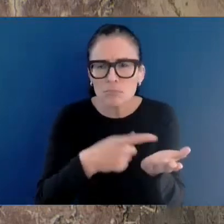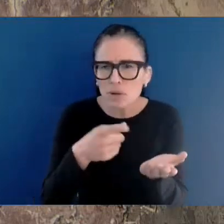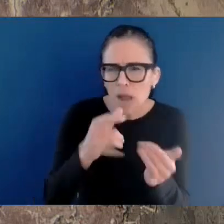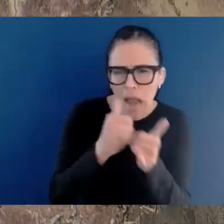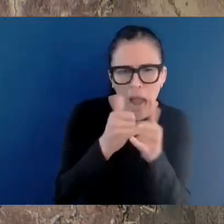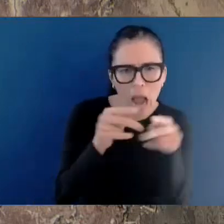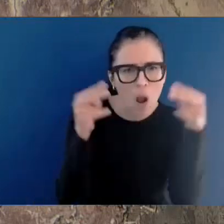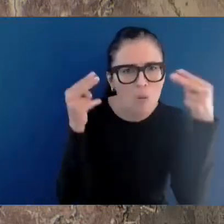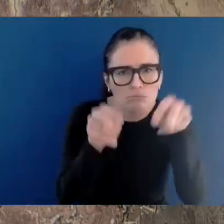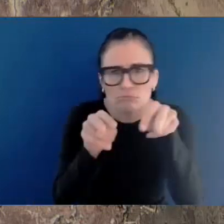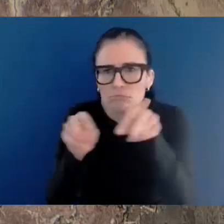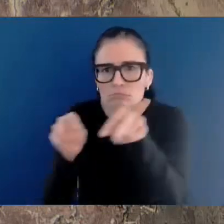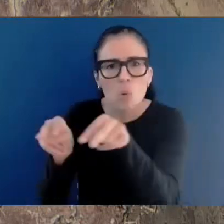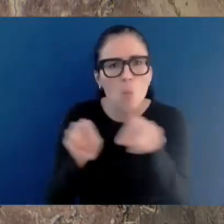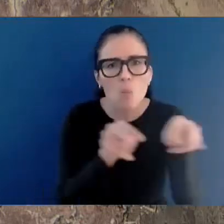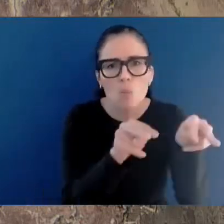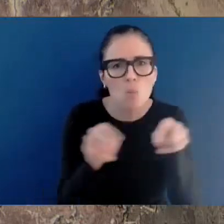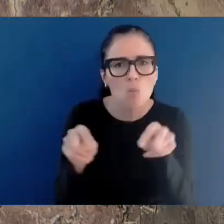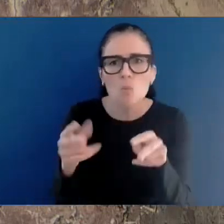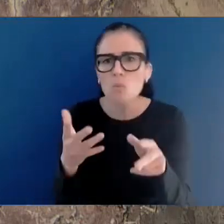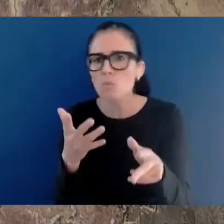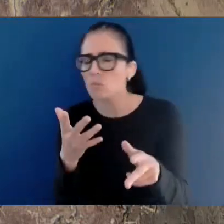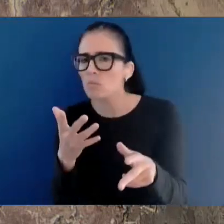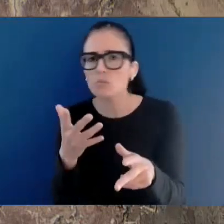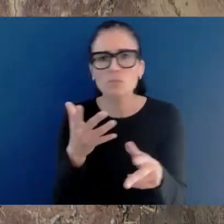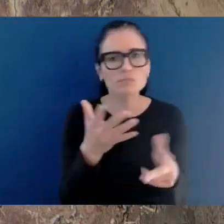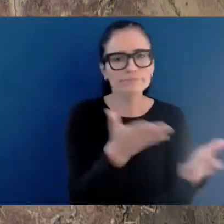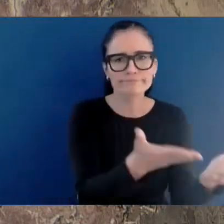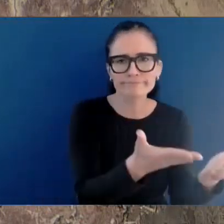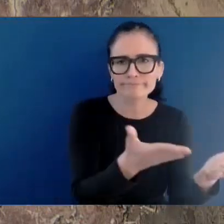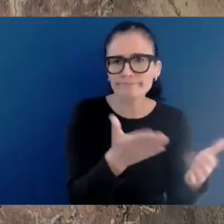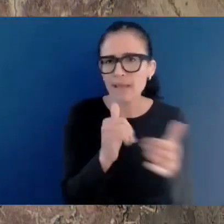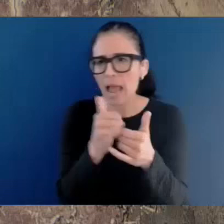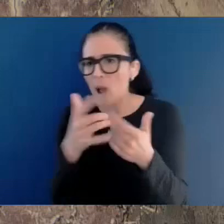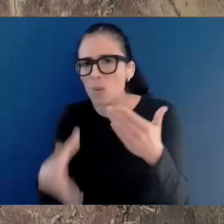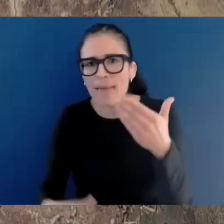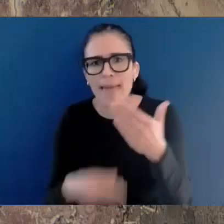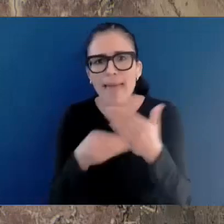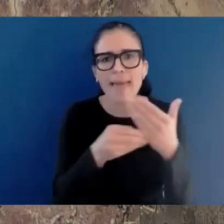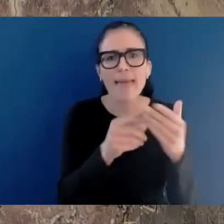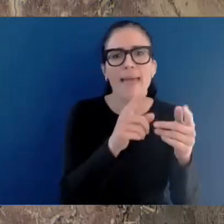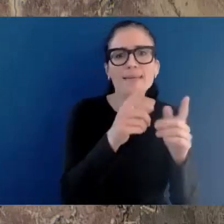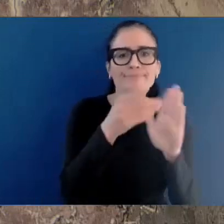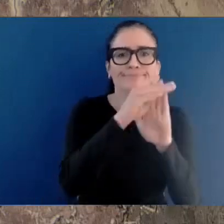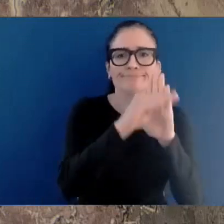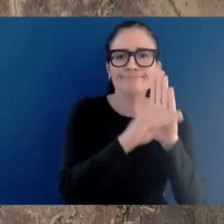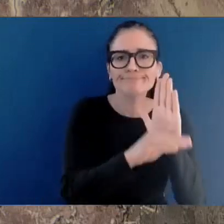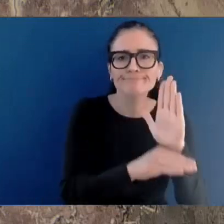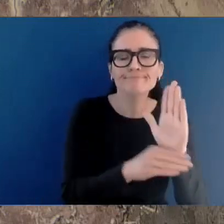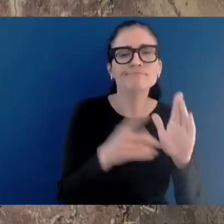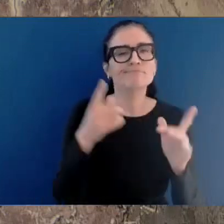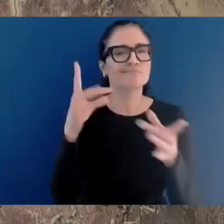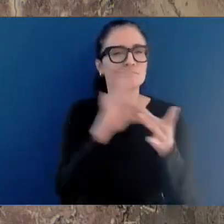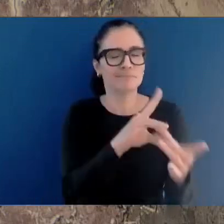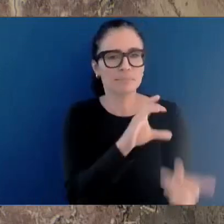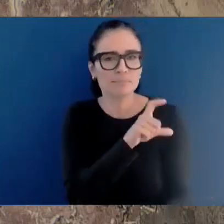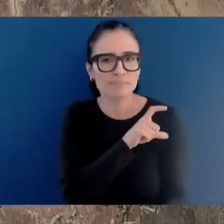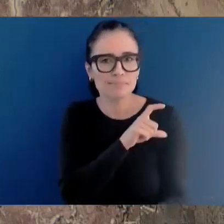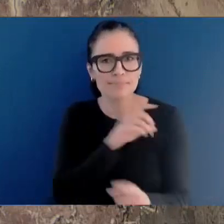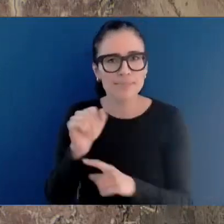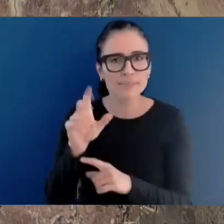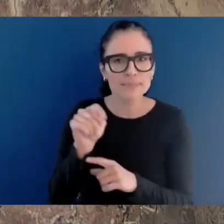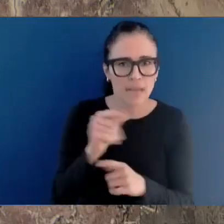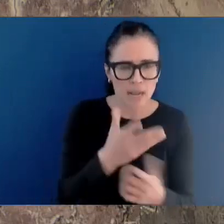since a decision of the courts affirmed that the Conservation Officer Service were in fact, in certain